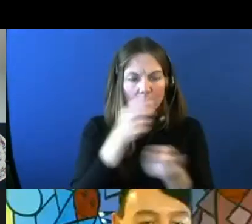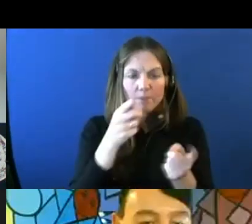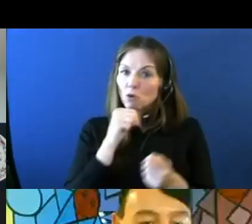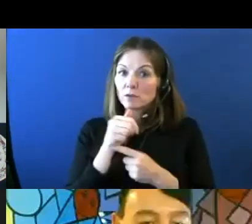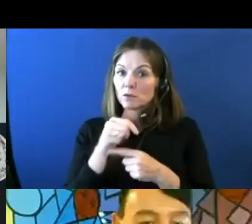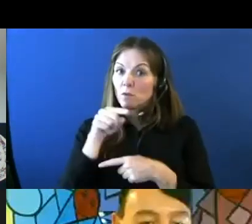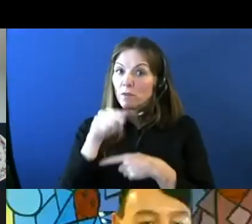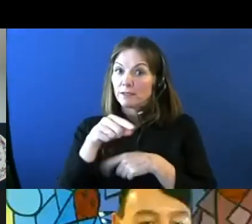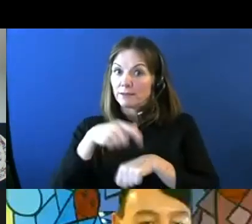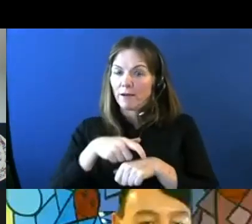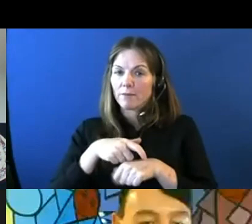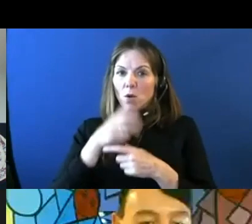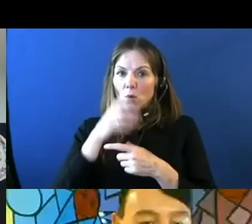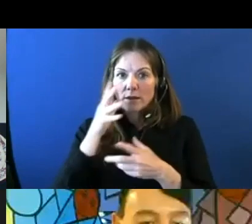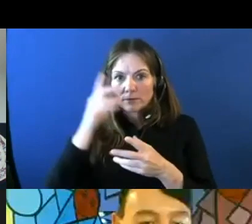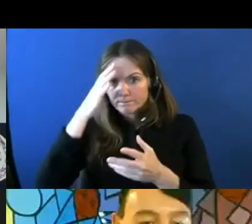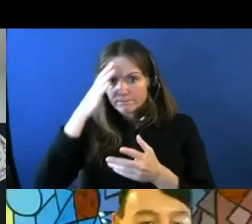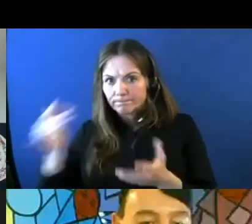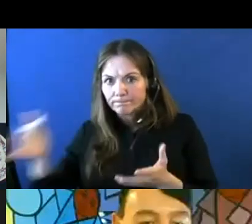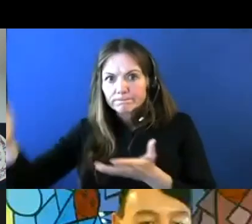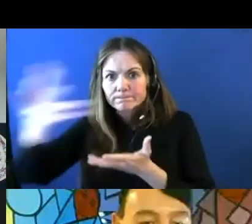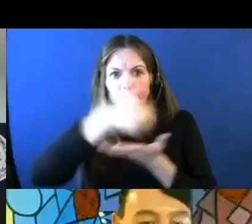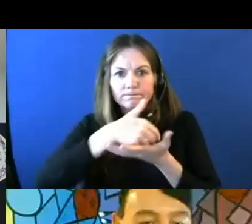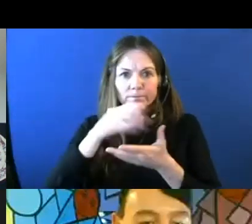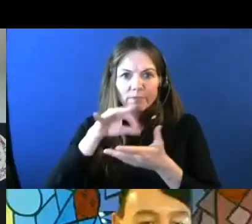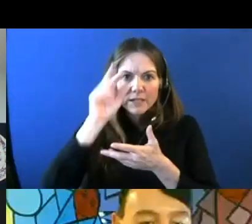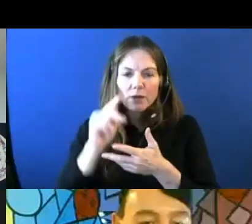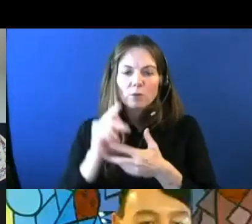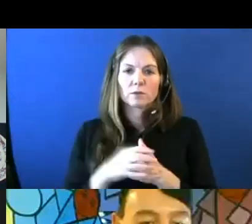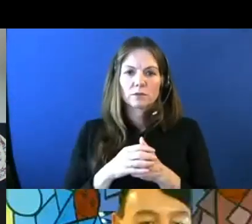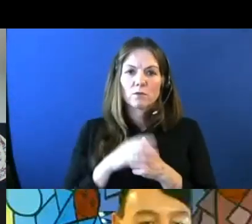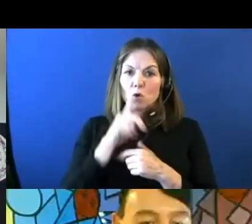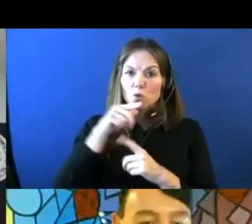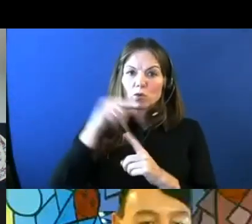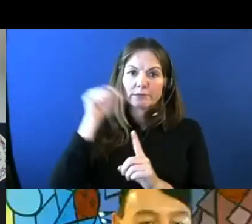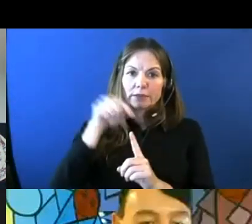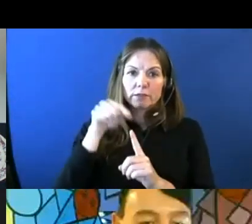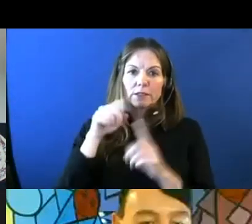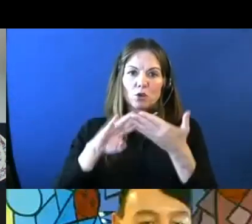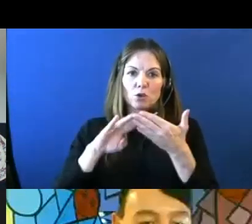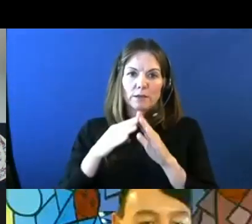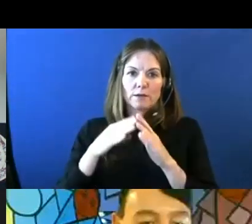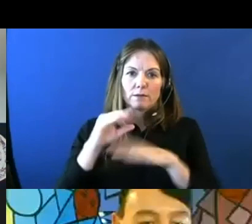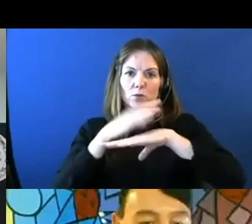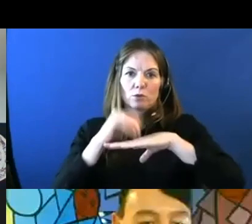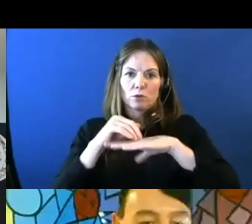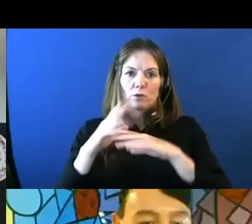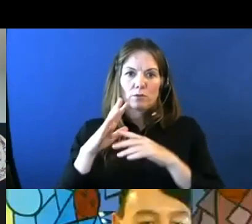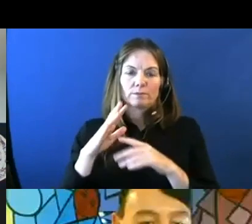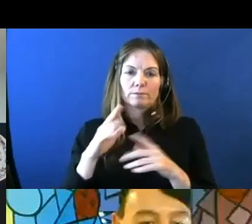So hopefully we get some of that out of this as well, particularly for the urban Aboriginal population. You two